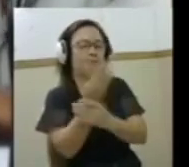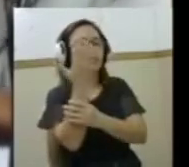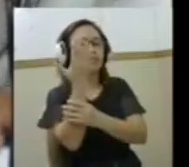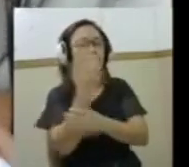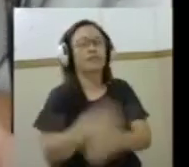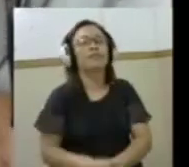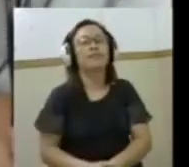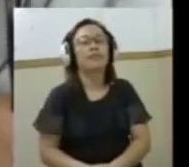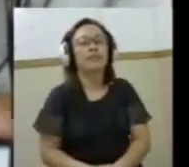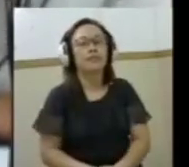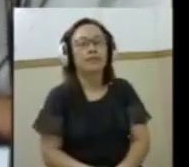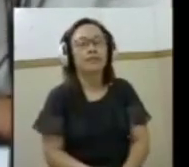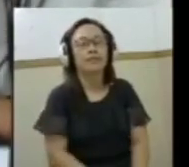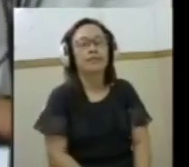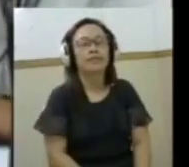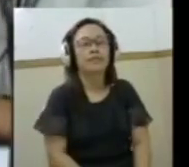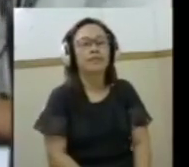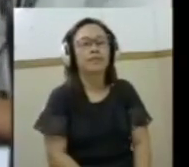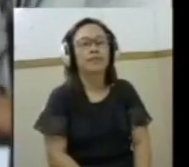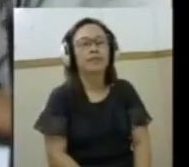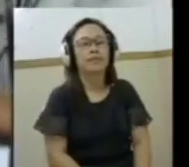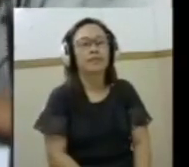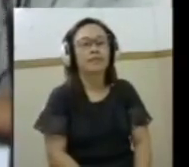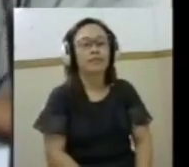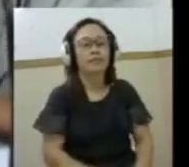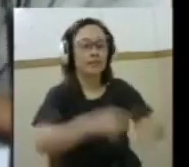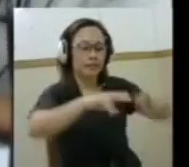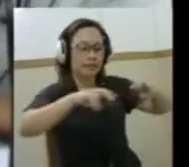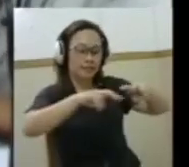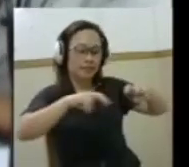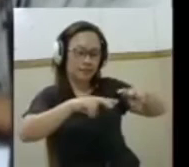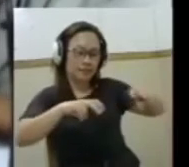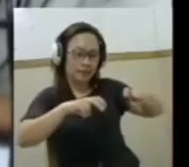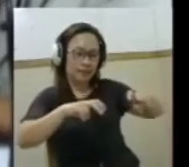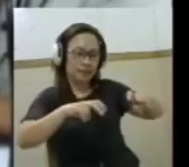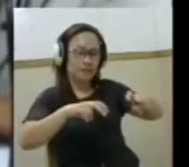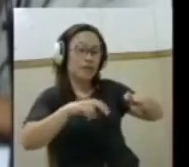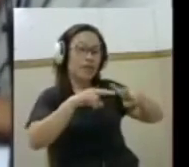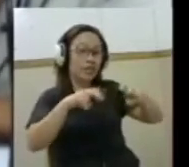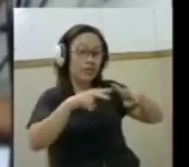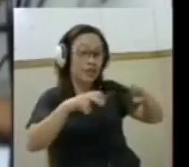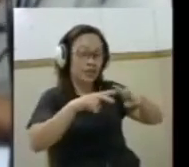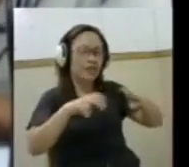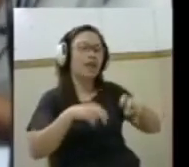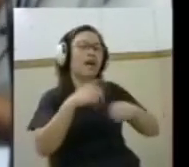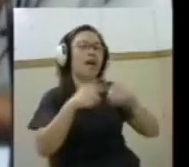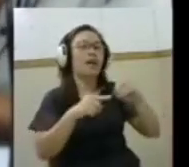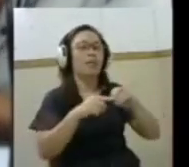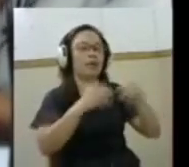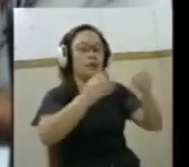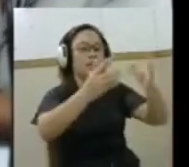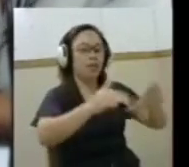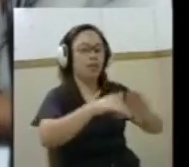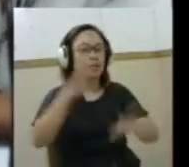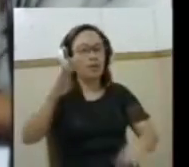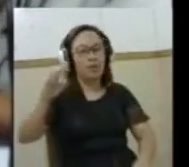right. Actually, Ma'am, yesterday I interviewed Dr. Lincoln Tan of Bukidnon State University Wow. about his opinion on the importance